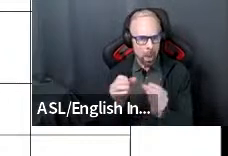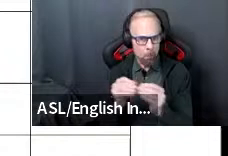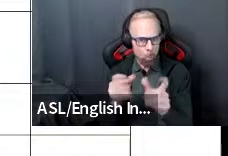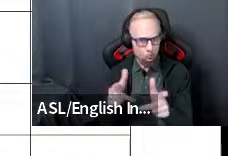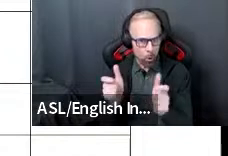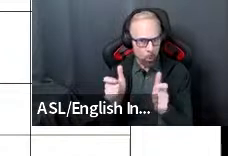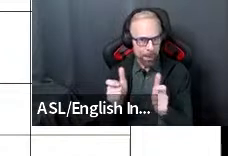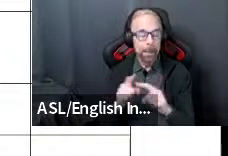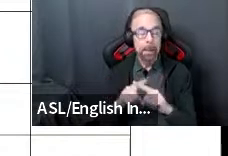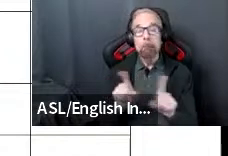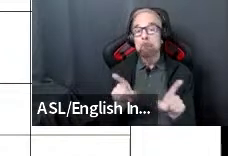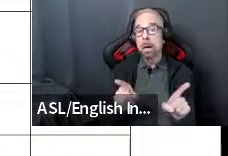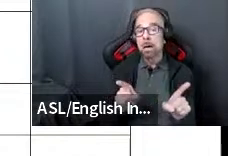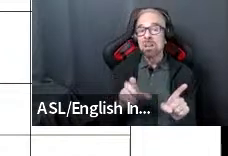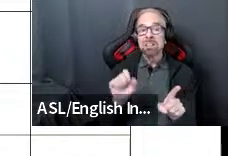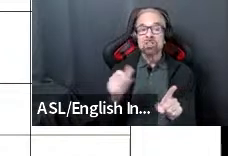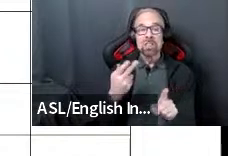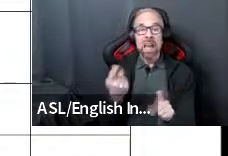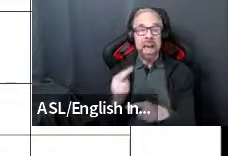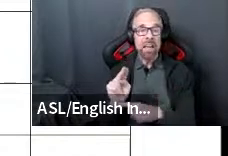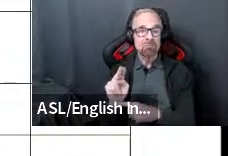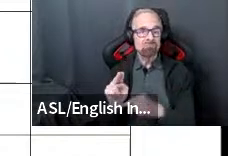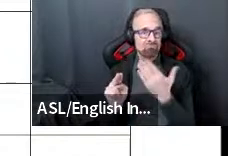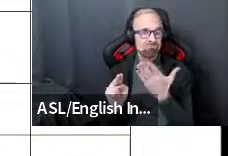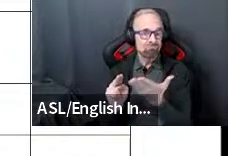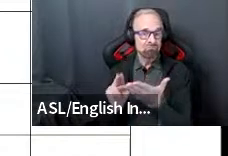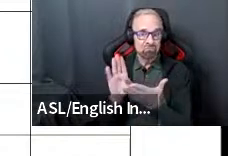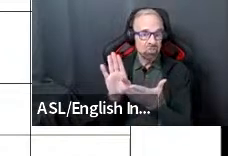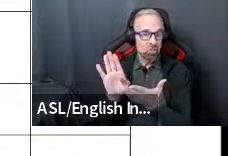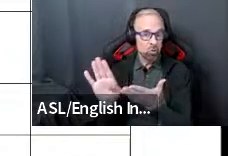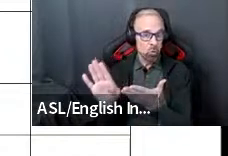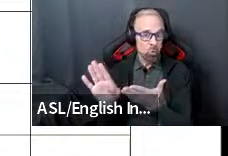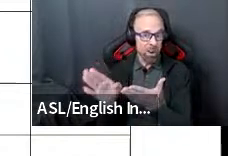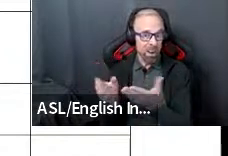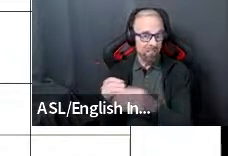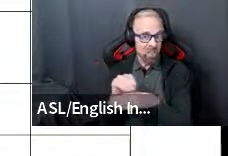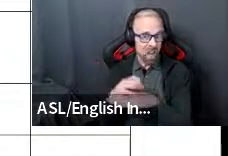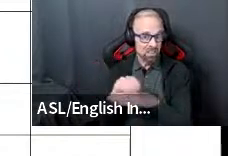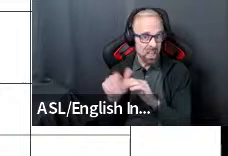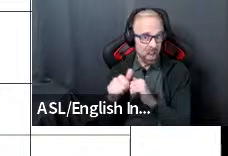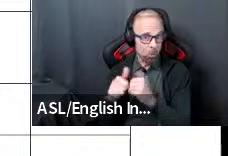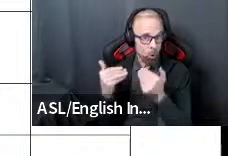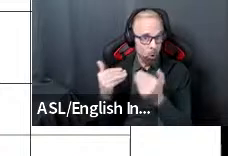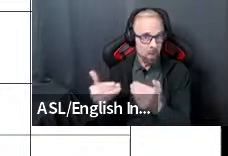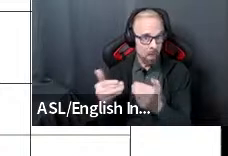but Shannon, I'll defer to you on whether, how we kind of go about that.